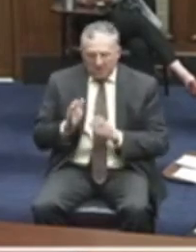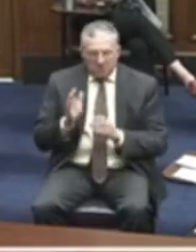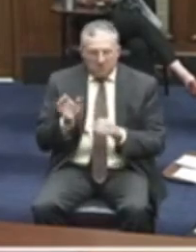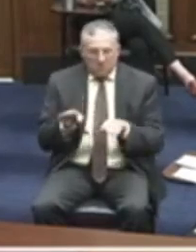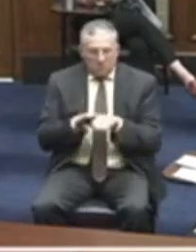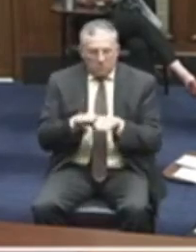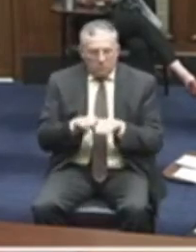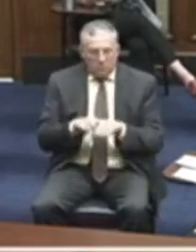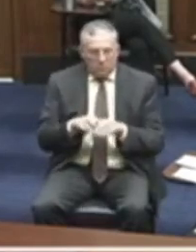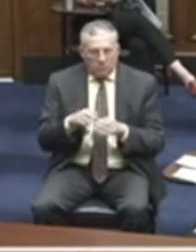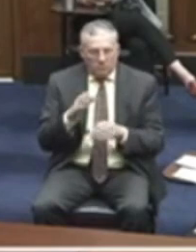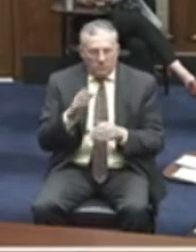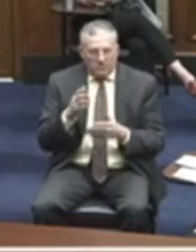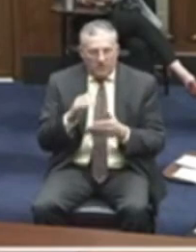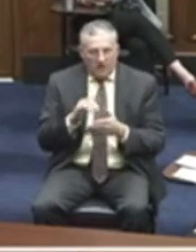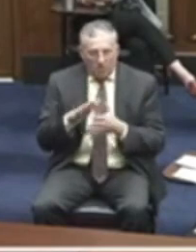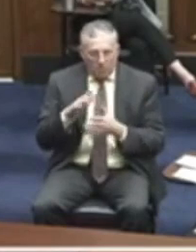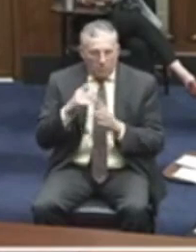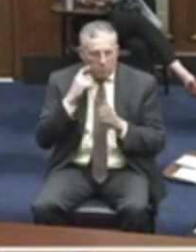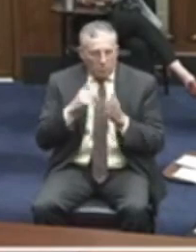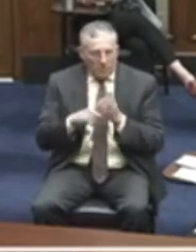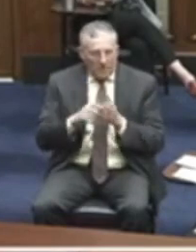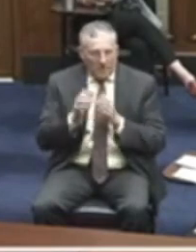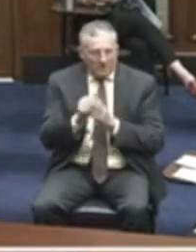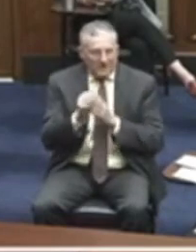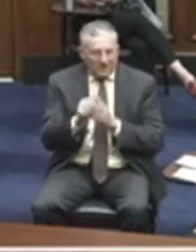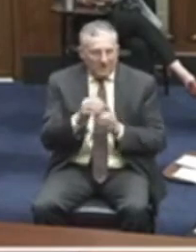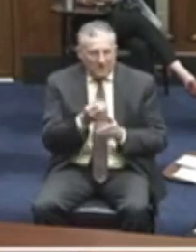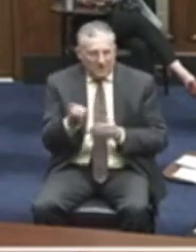a moment to recognize the leadership of several of our